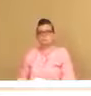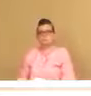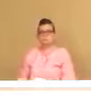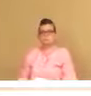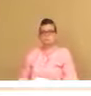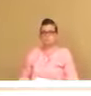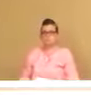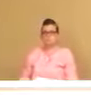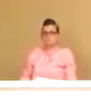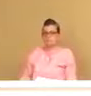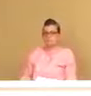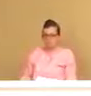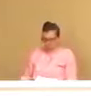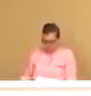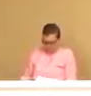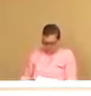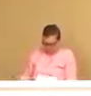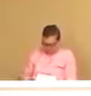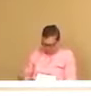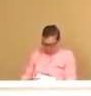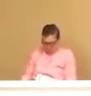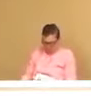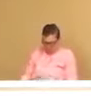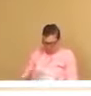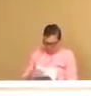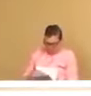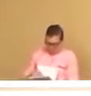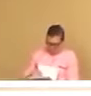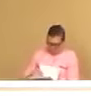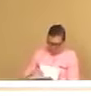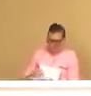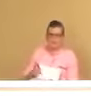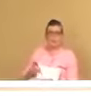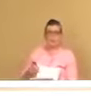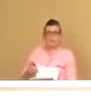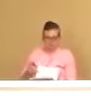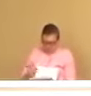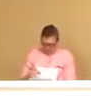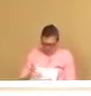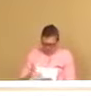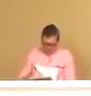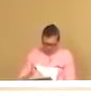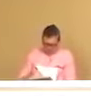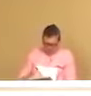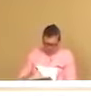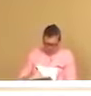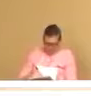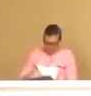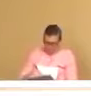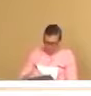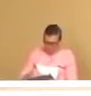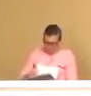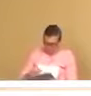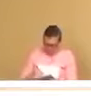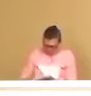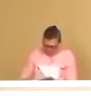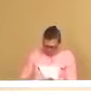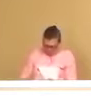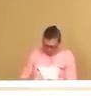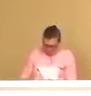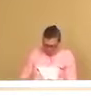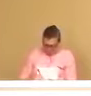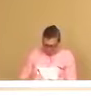Just a teenager, you know how you know everything when you're a teenager. And God took me and shook me and said, "You don't know nothing." And